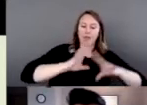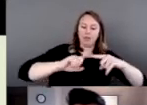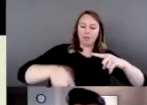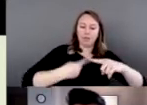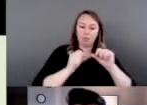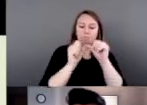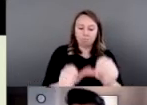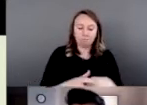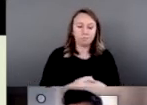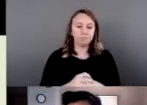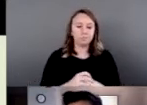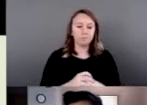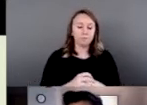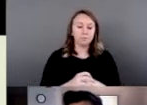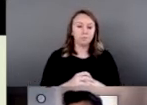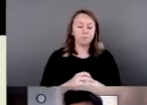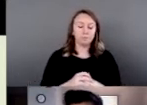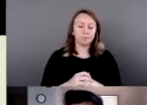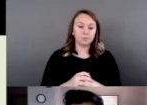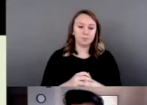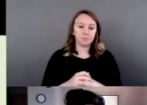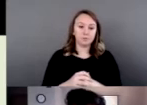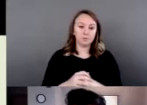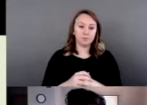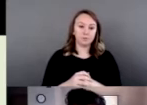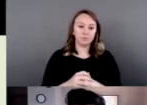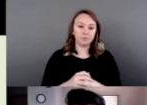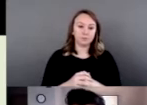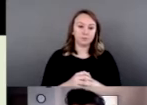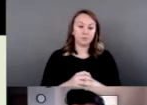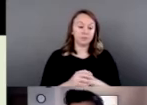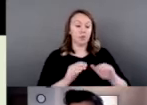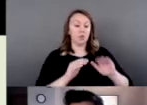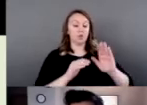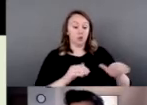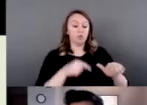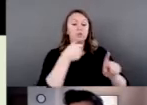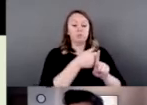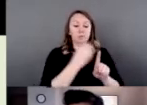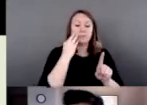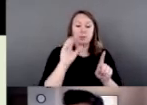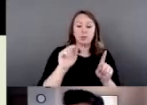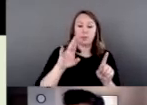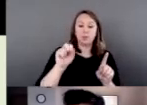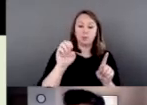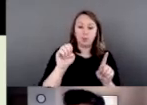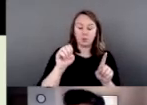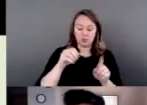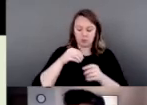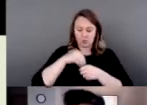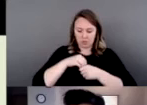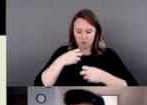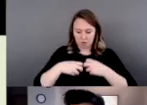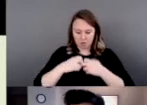children who are abused might find it harder to solve these interpersonal problems, and they might be more hostile. So a